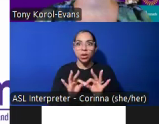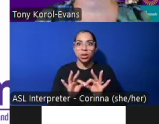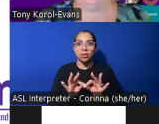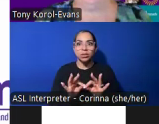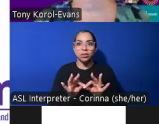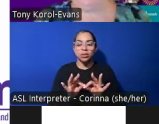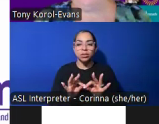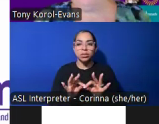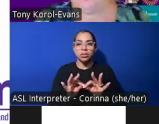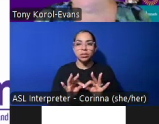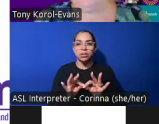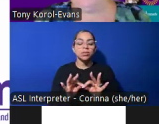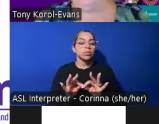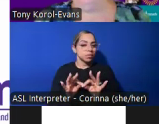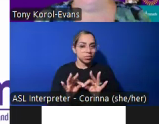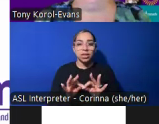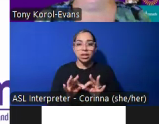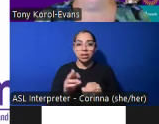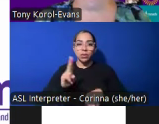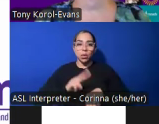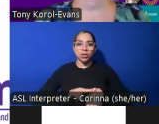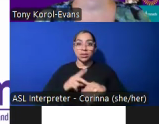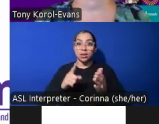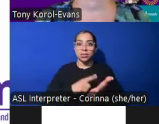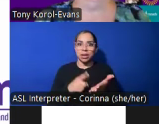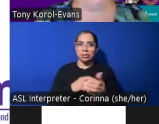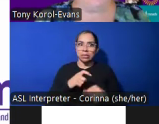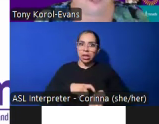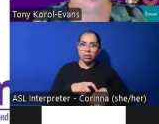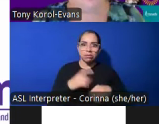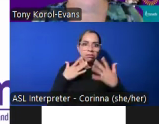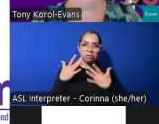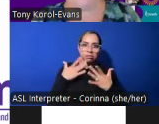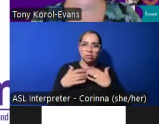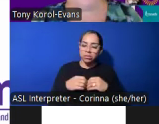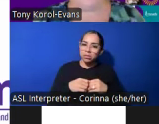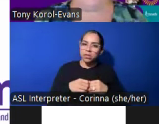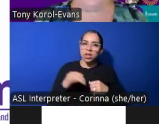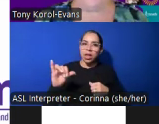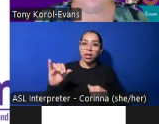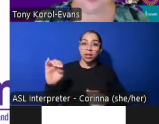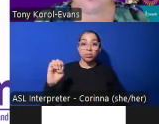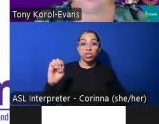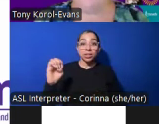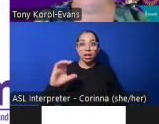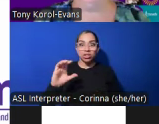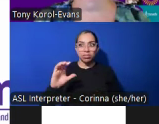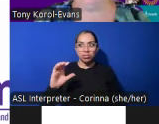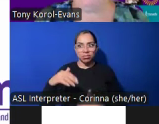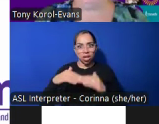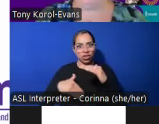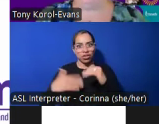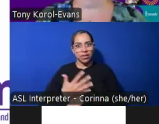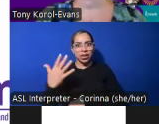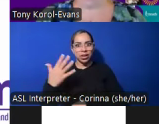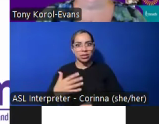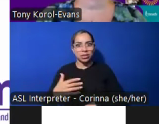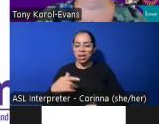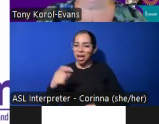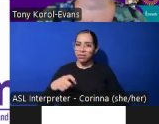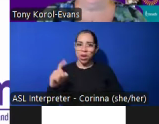There are some things that, of course, are time sensitive, Alexis. So, like taking emergency contraception. So you have to ask